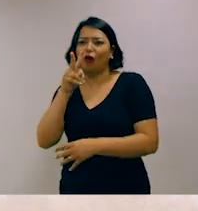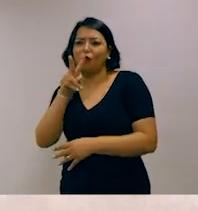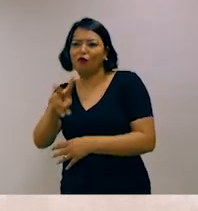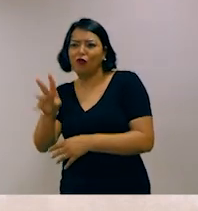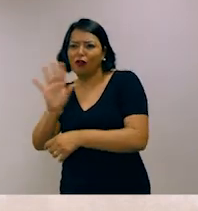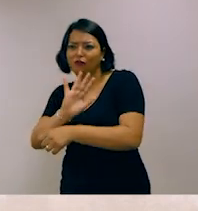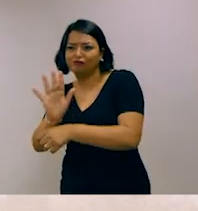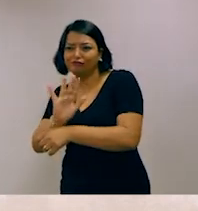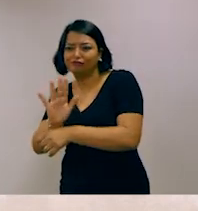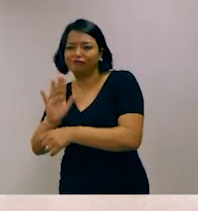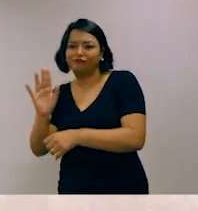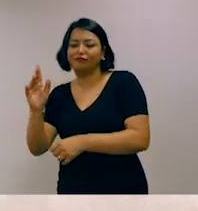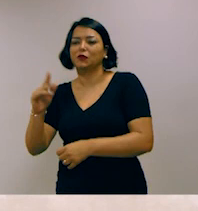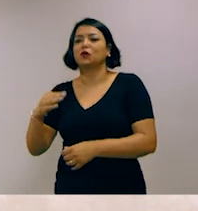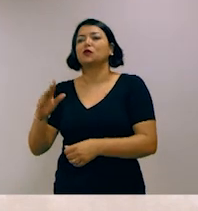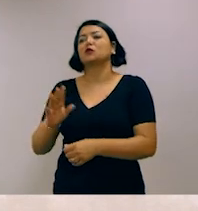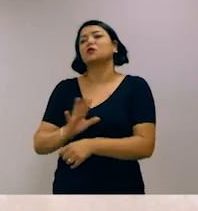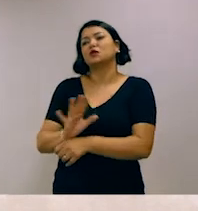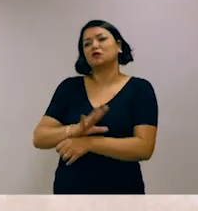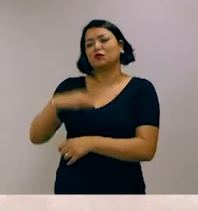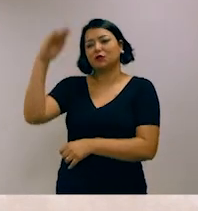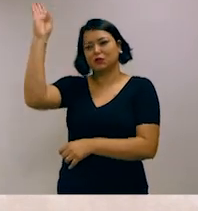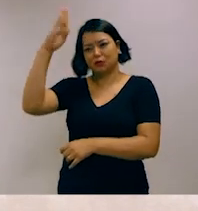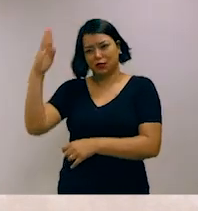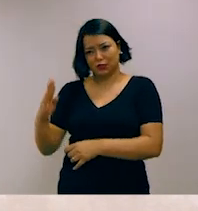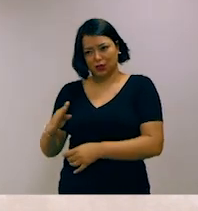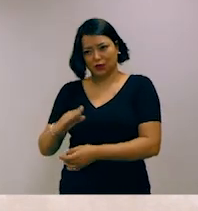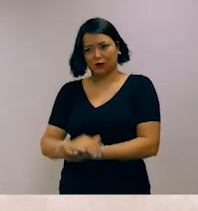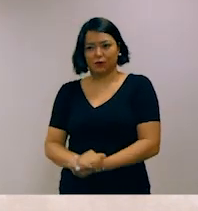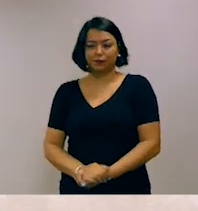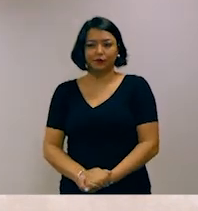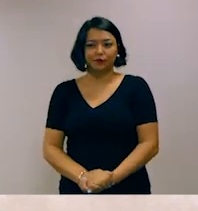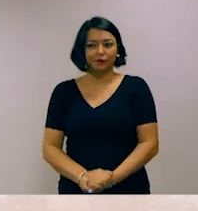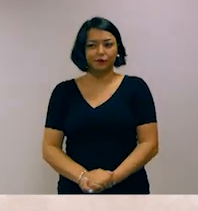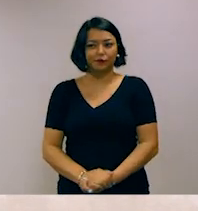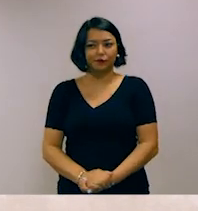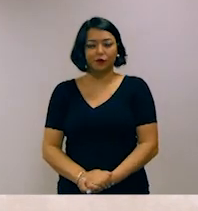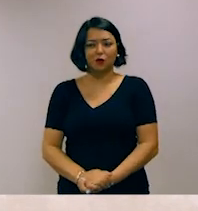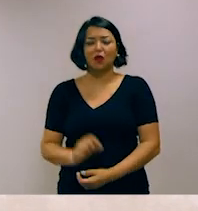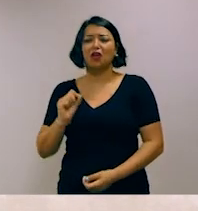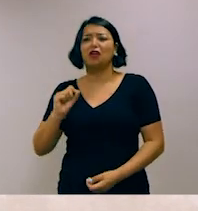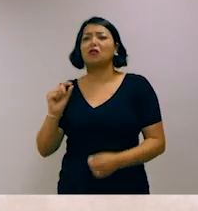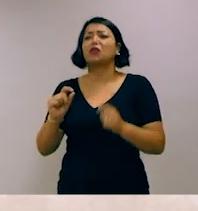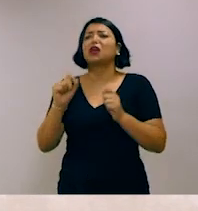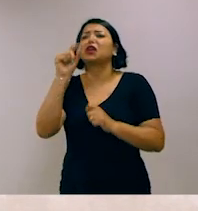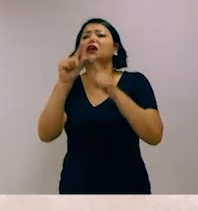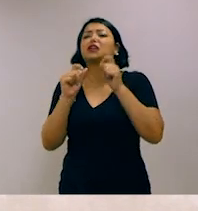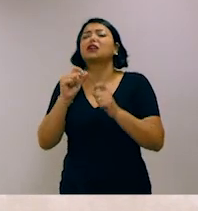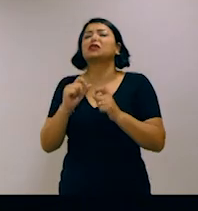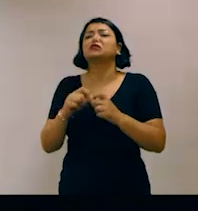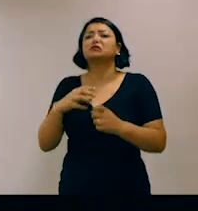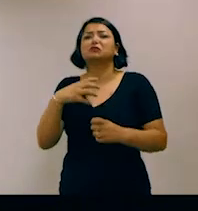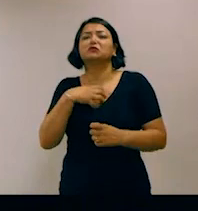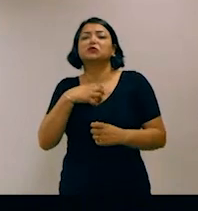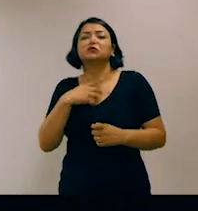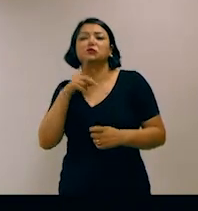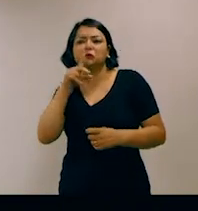the audience of the movies in 2018 was of about